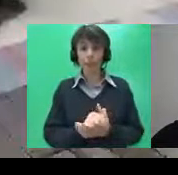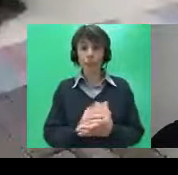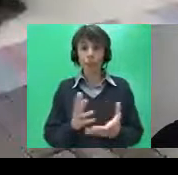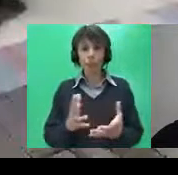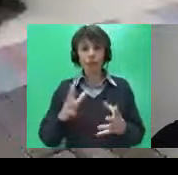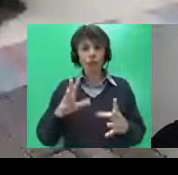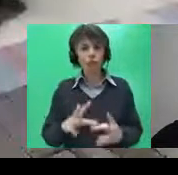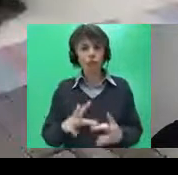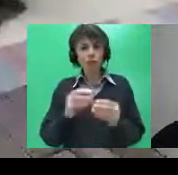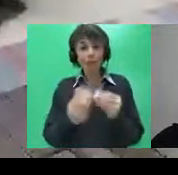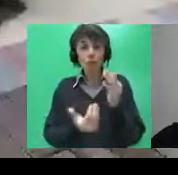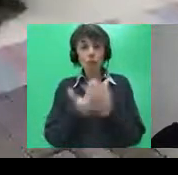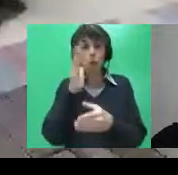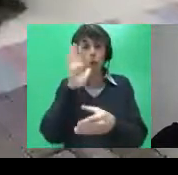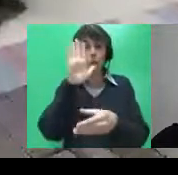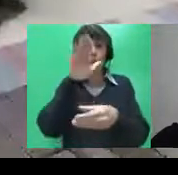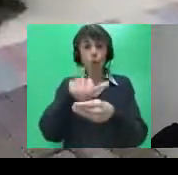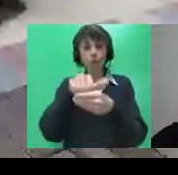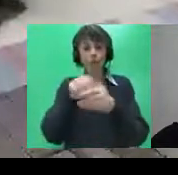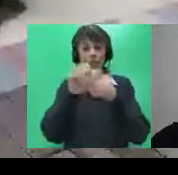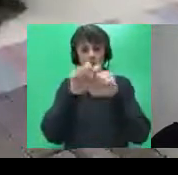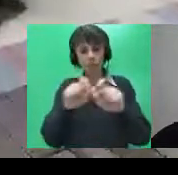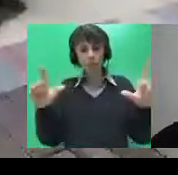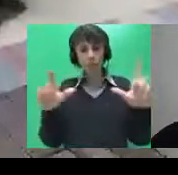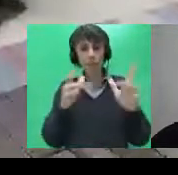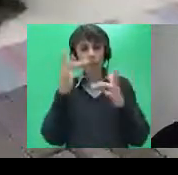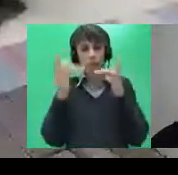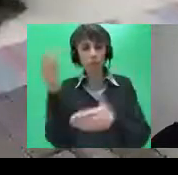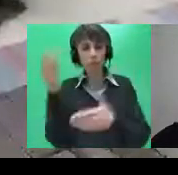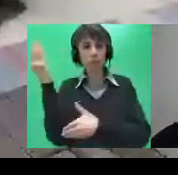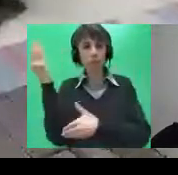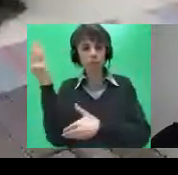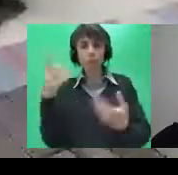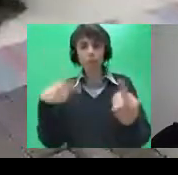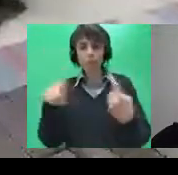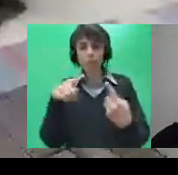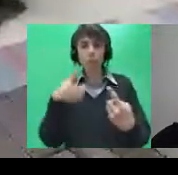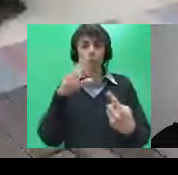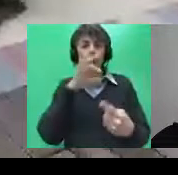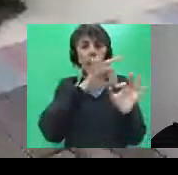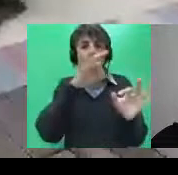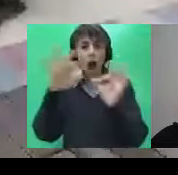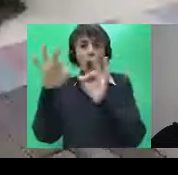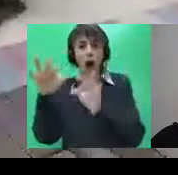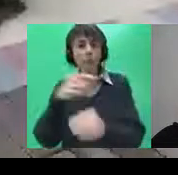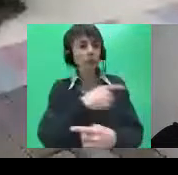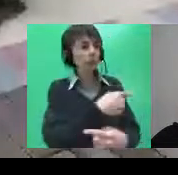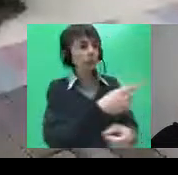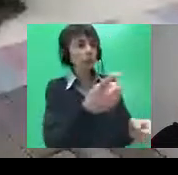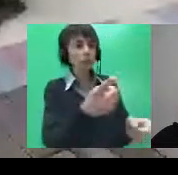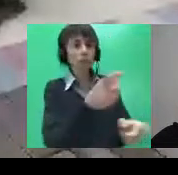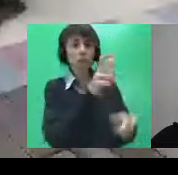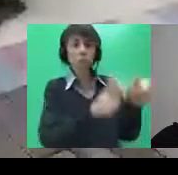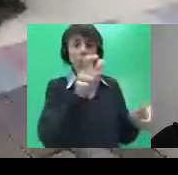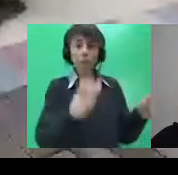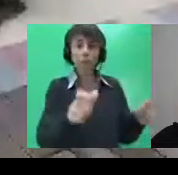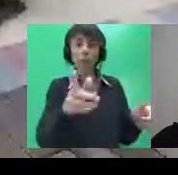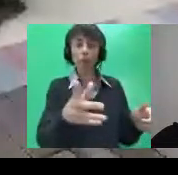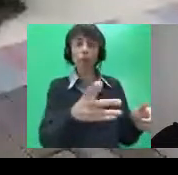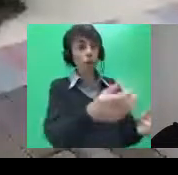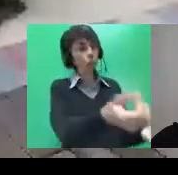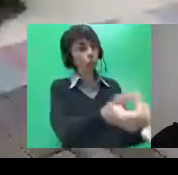new content. So we looked to ask users to generate their own content. People such as Tommy in